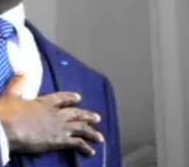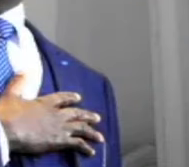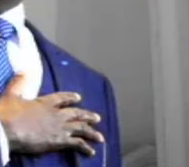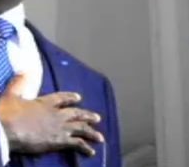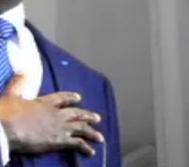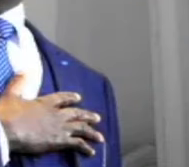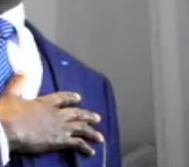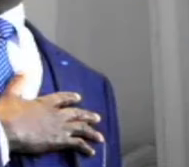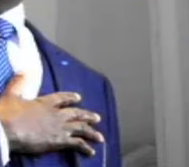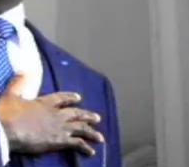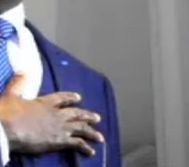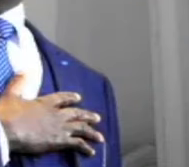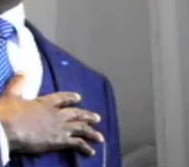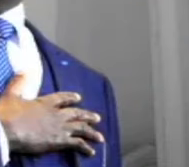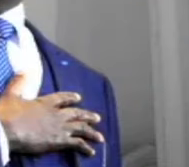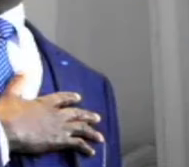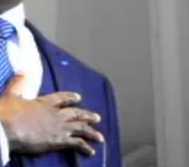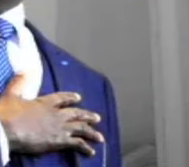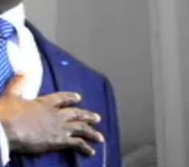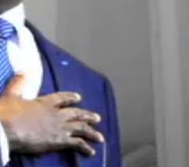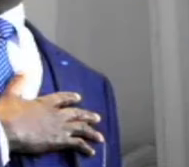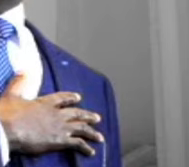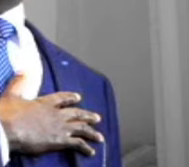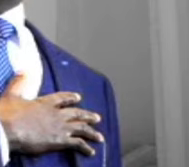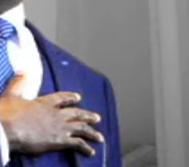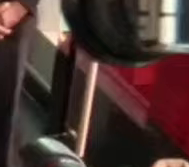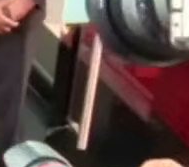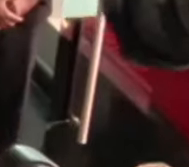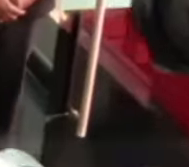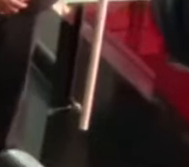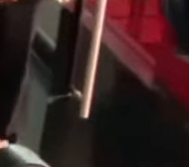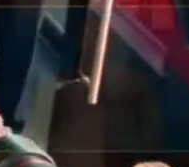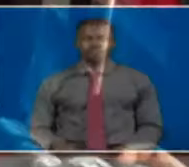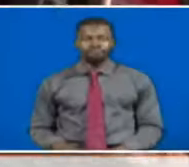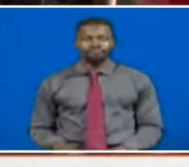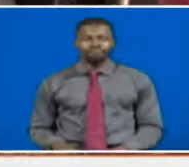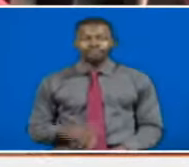Angola, Zambia, Botswana and South Africa this month and in May.